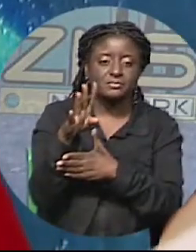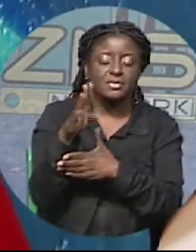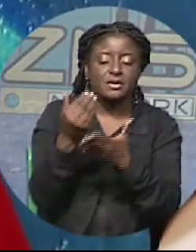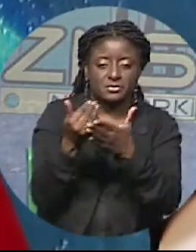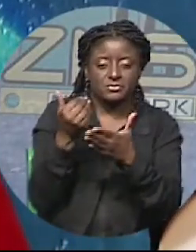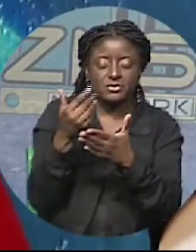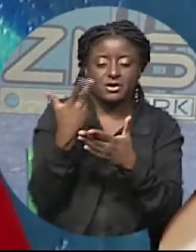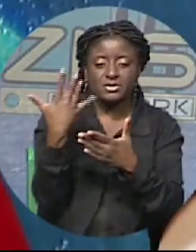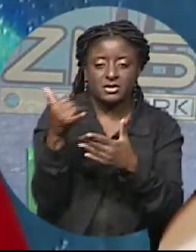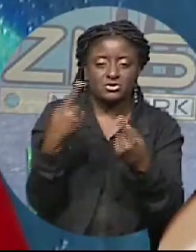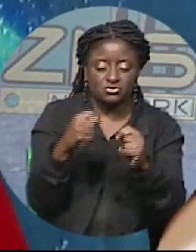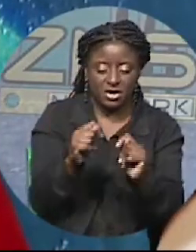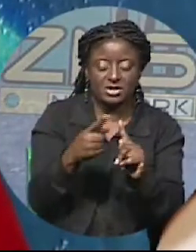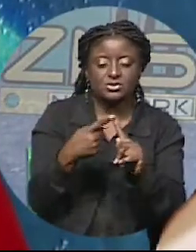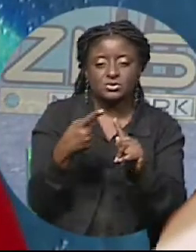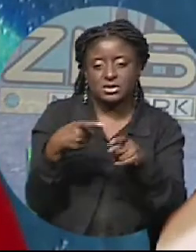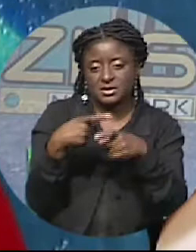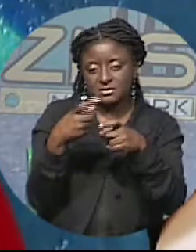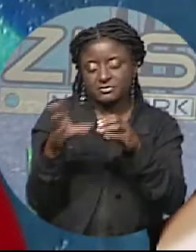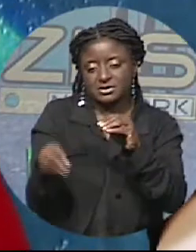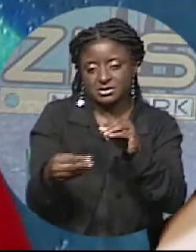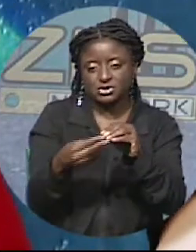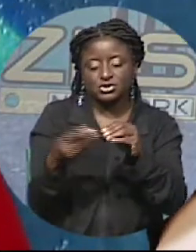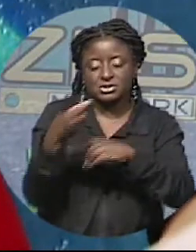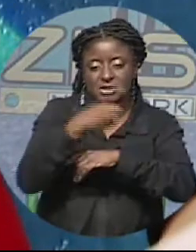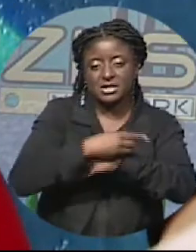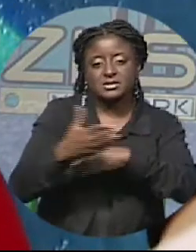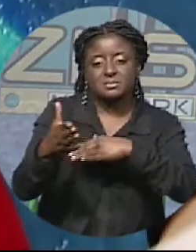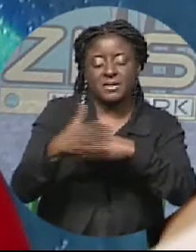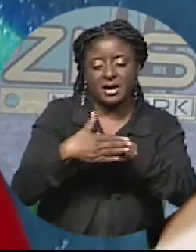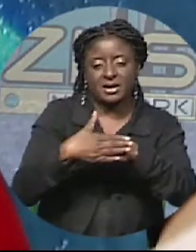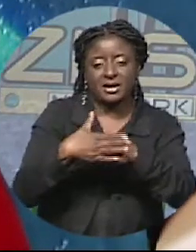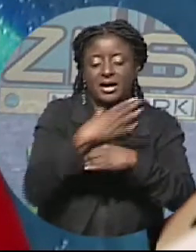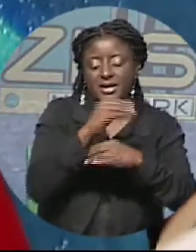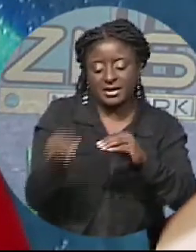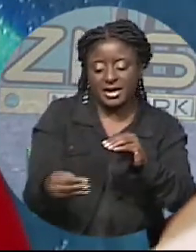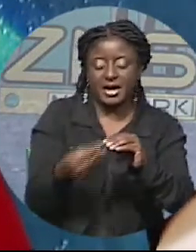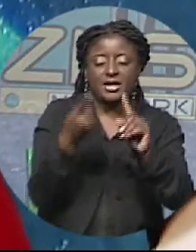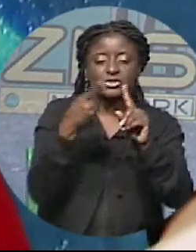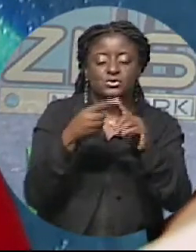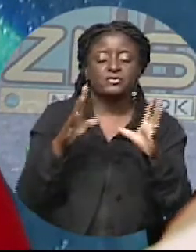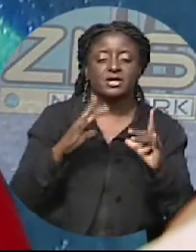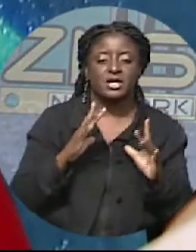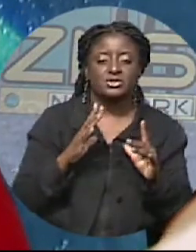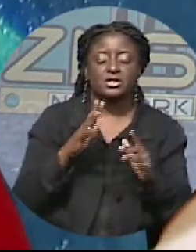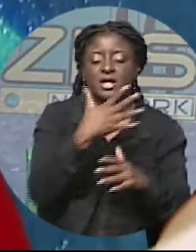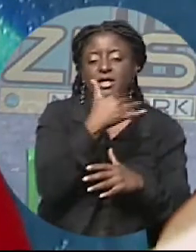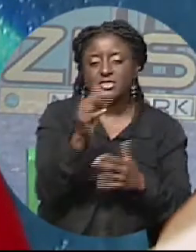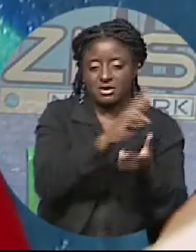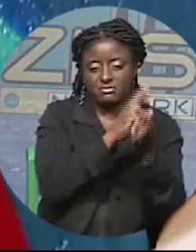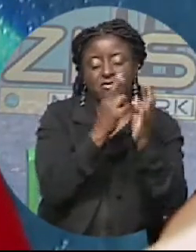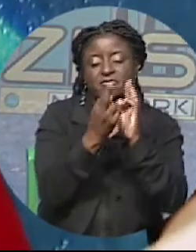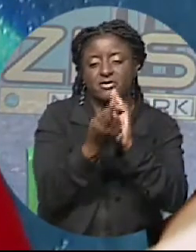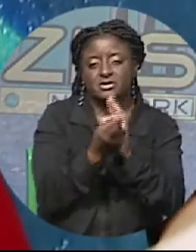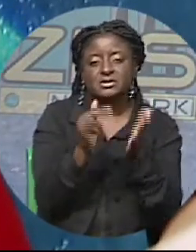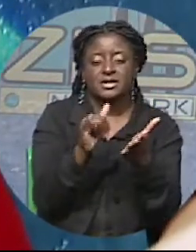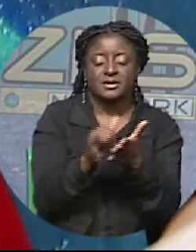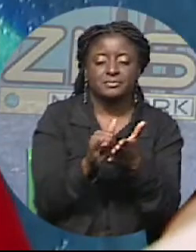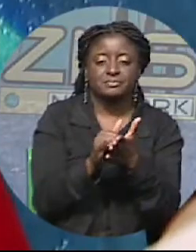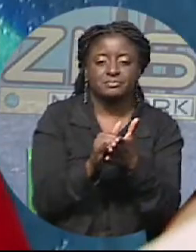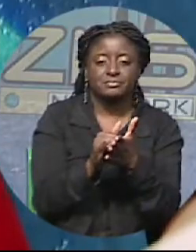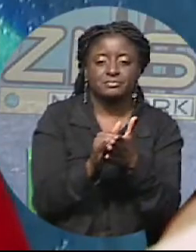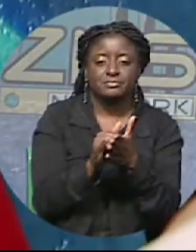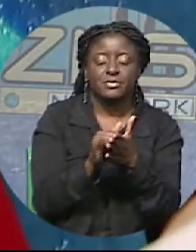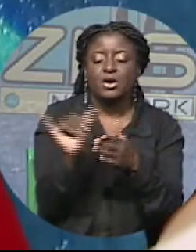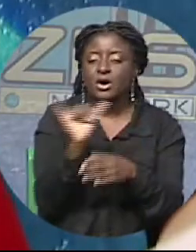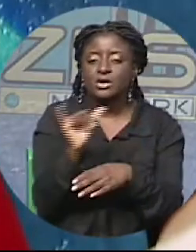give the additional days back and add to the vacation. They have actually reversed all of it, in addition to